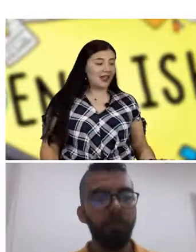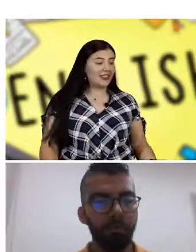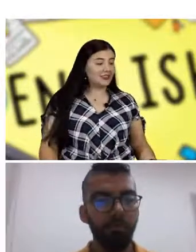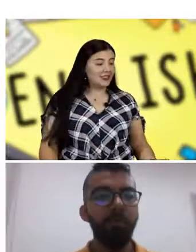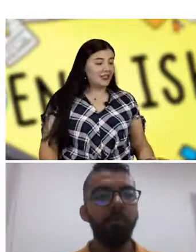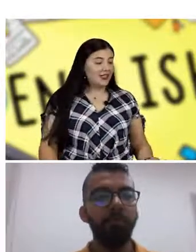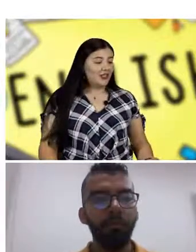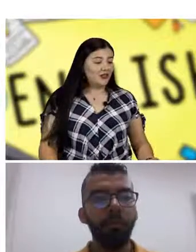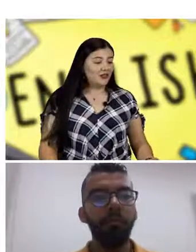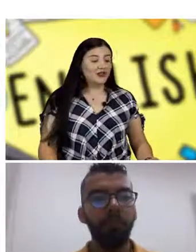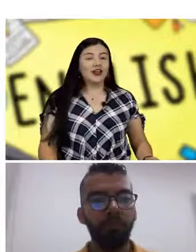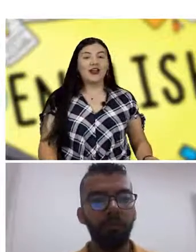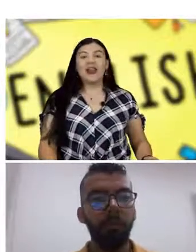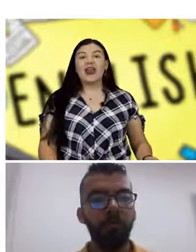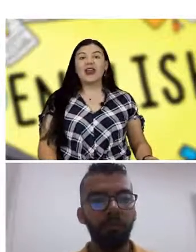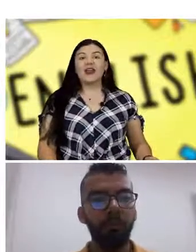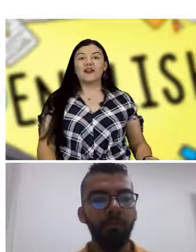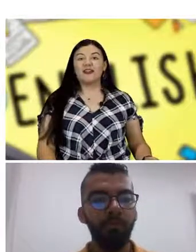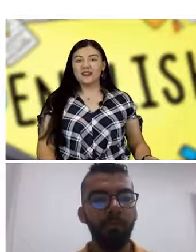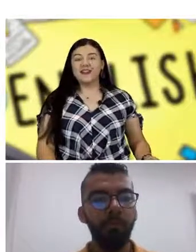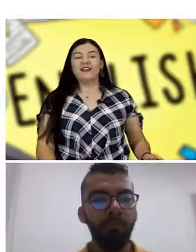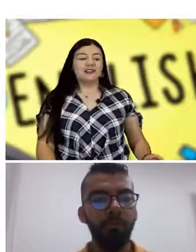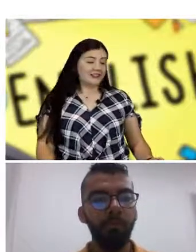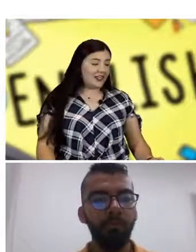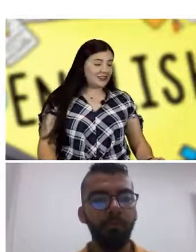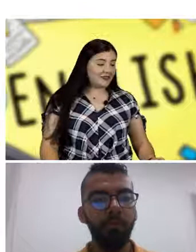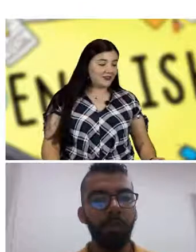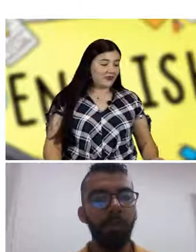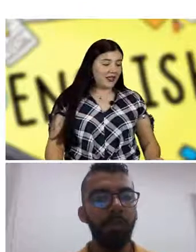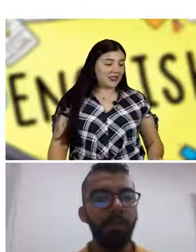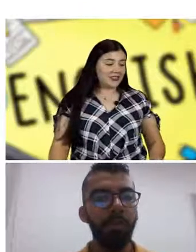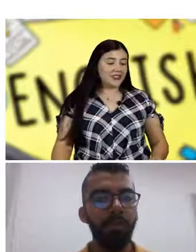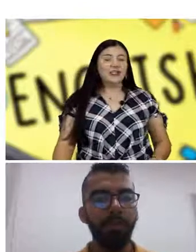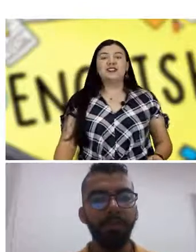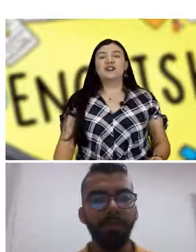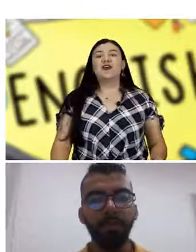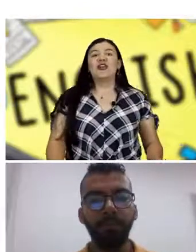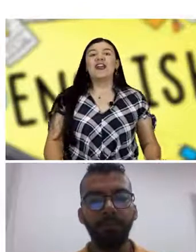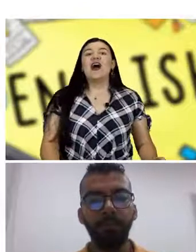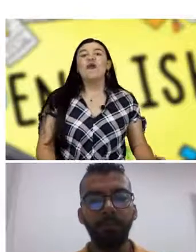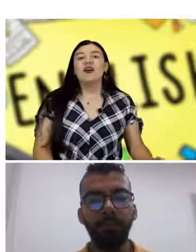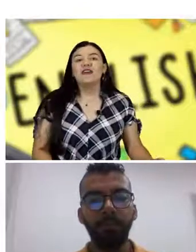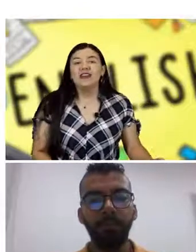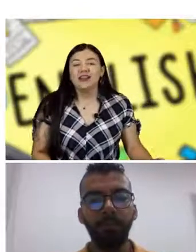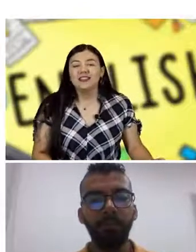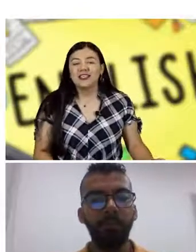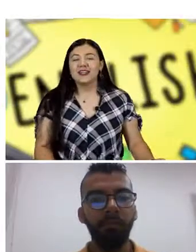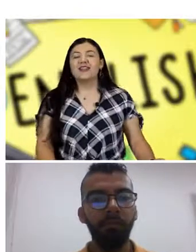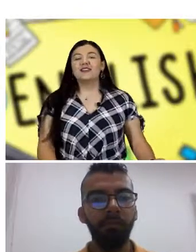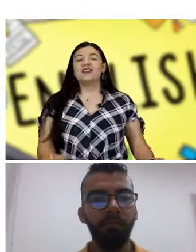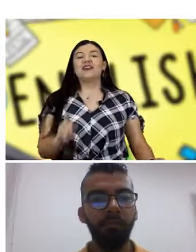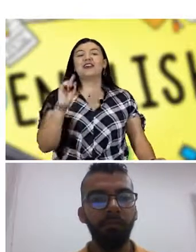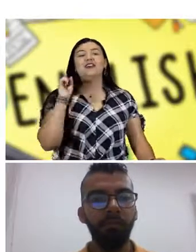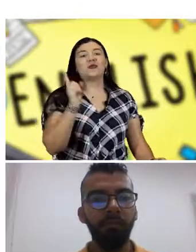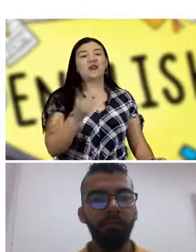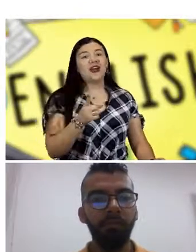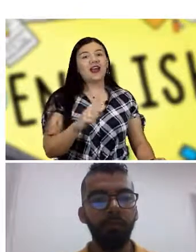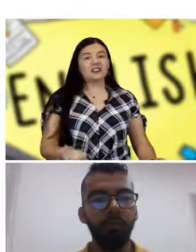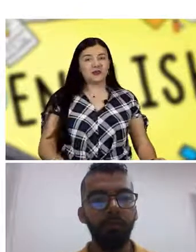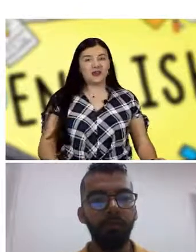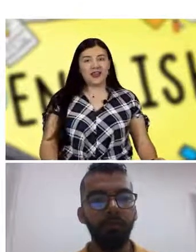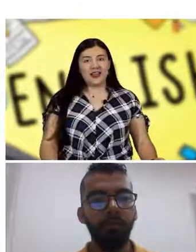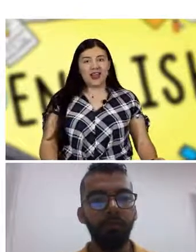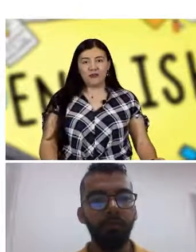hair, yes? Your hair. That's correct. So Laura Vélez, I know that you got the